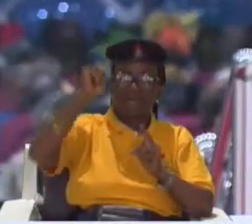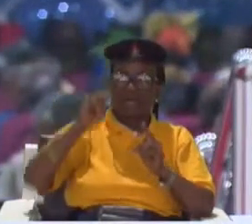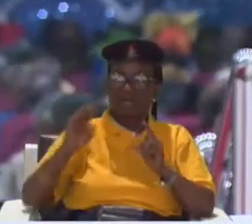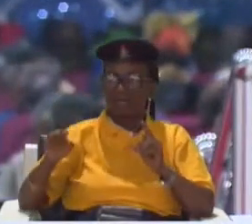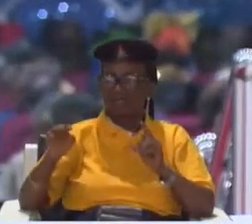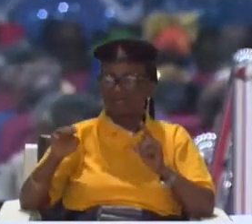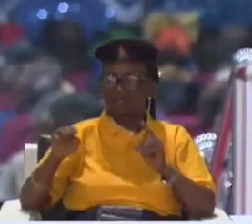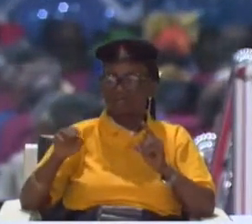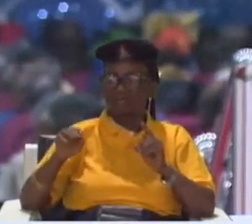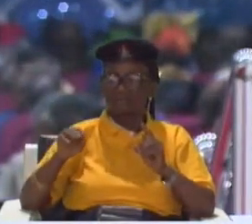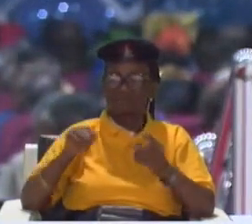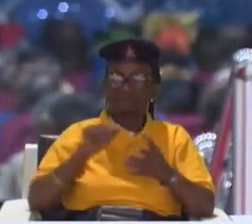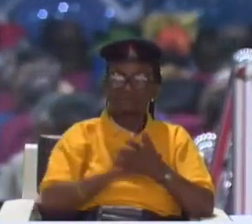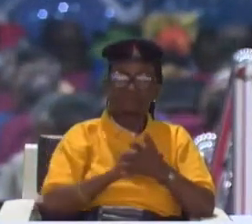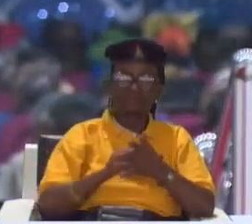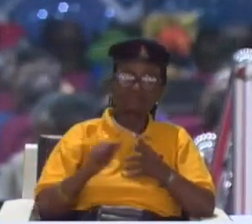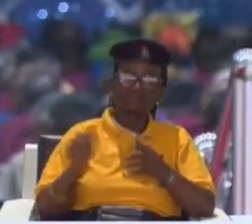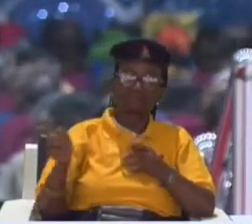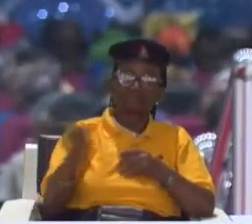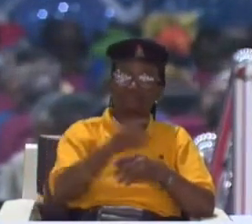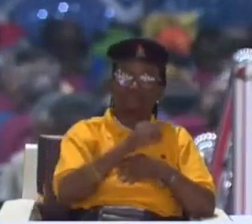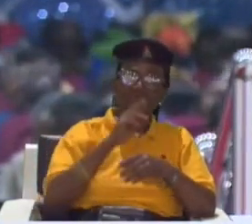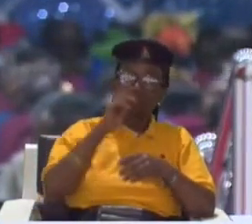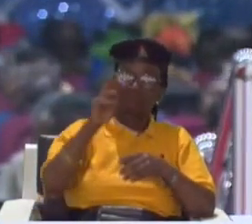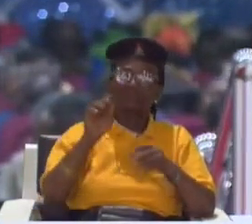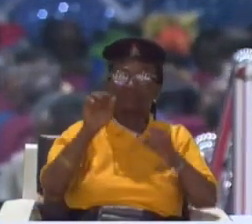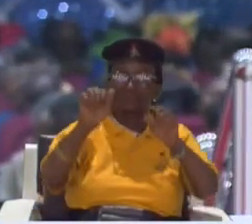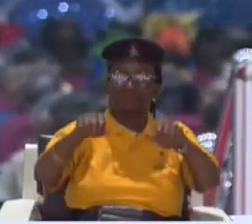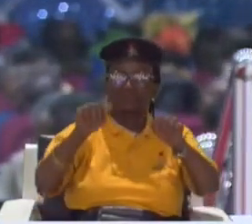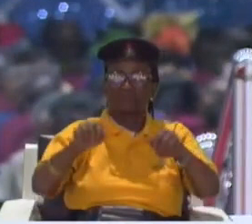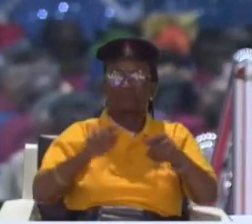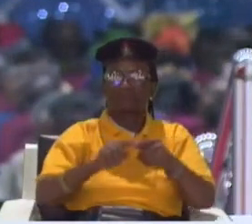That we are able to make it here tonight.